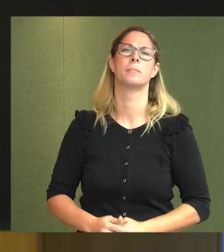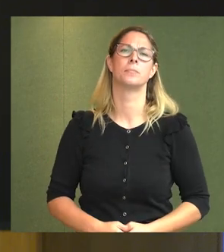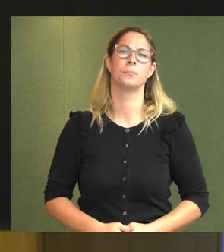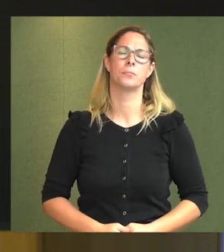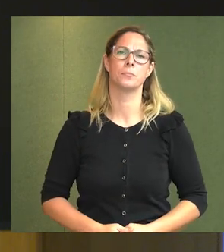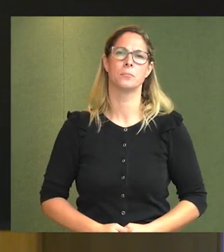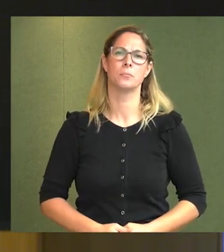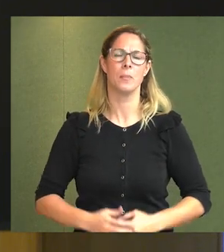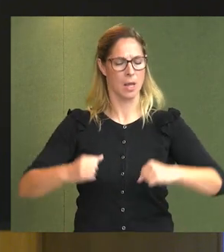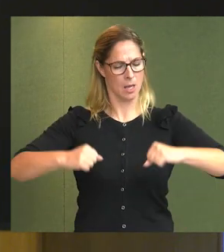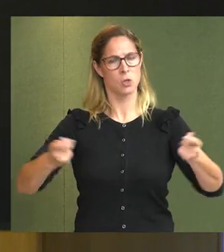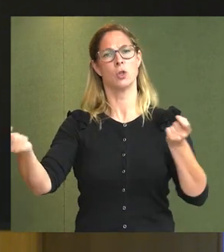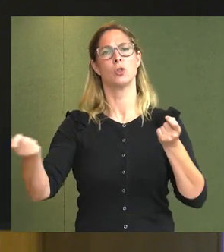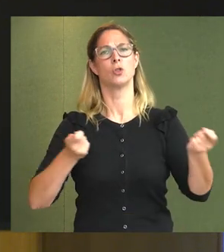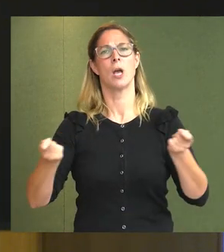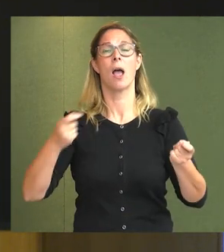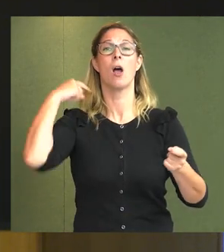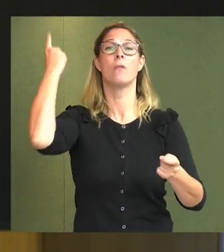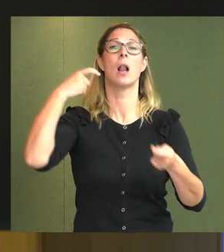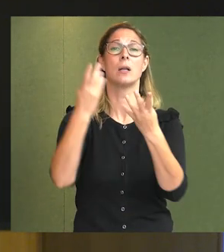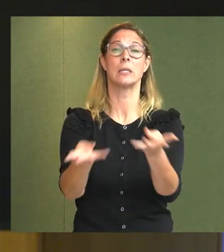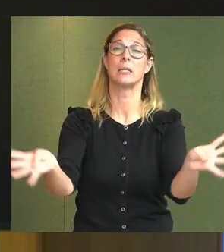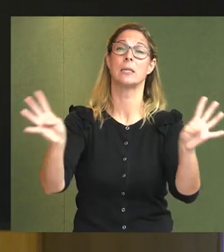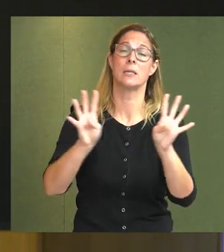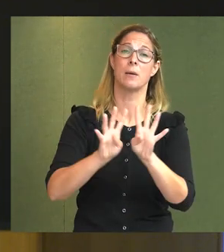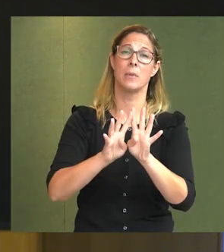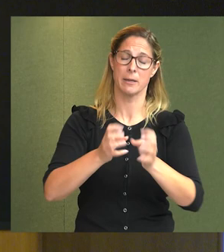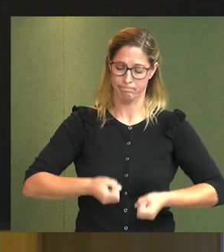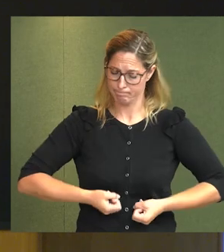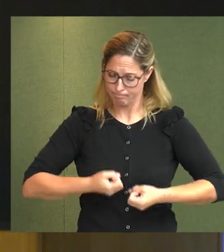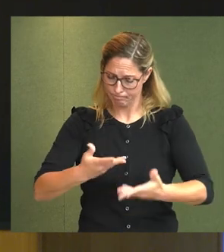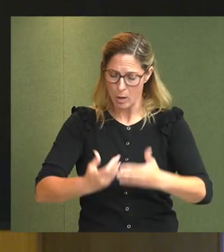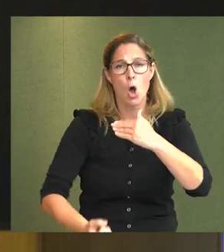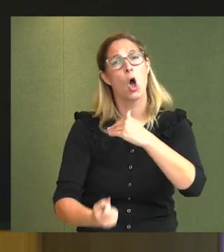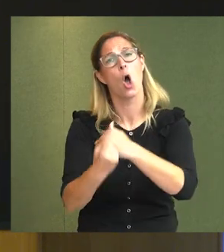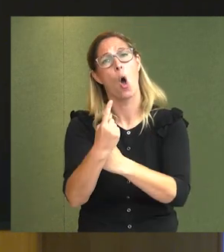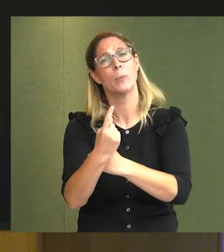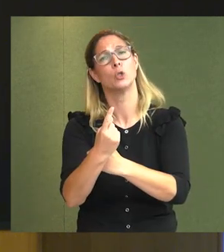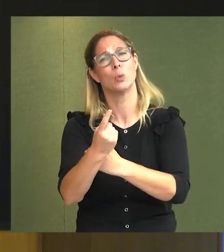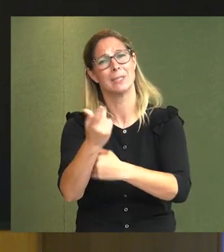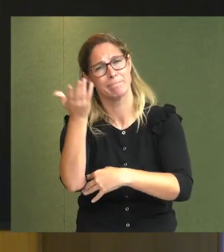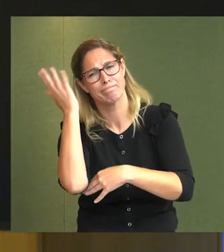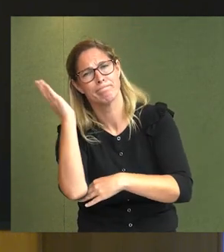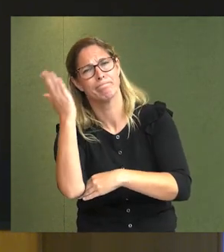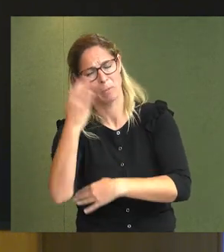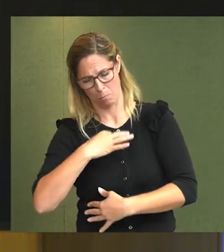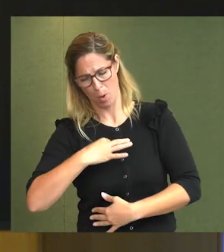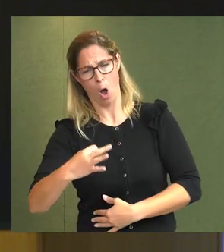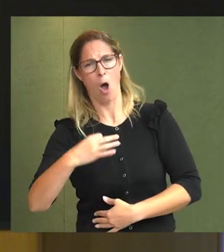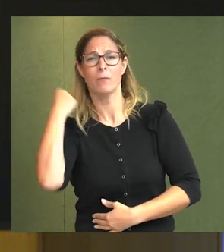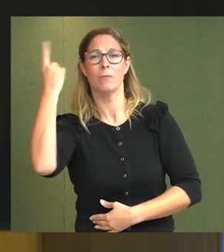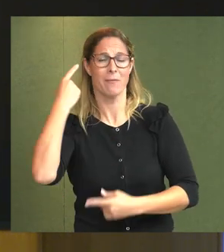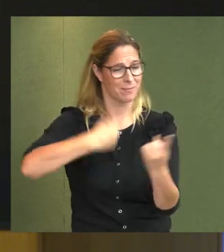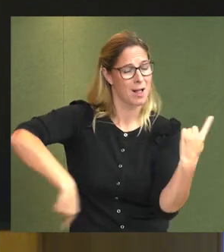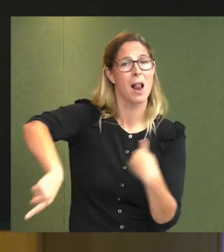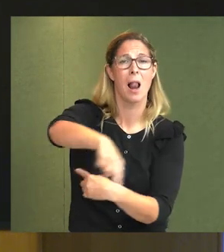As Chair of the London Assembly, I would like to take this opportunity to speak on behalf of all Londoners and remember the